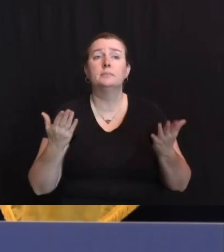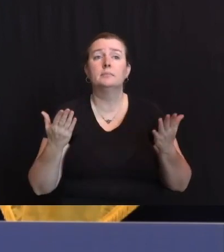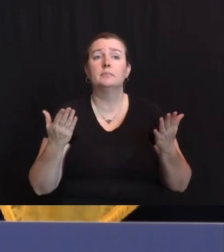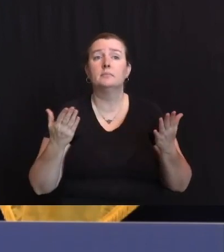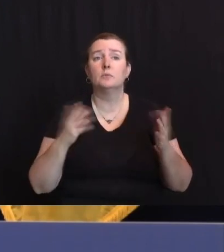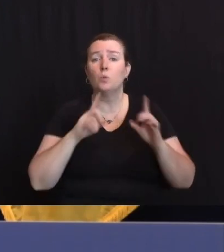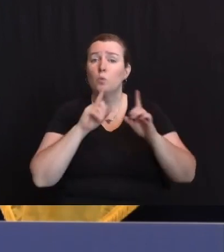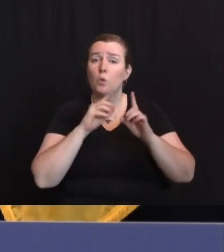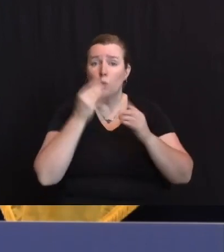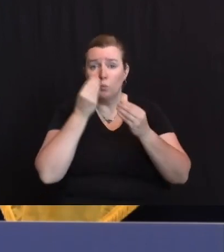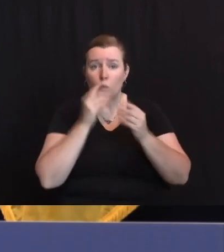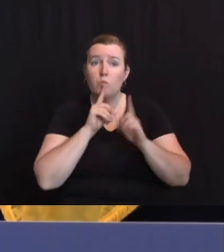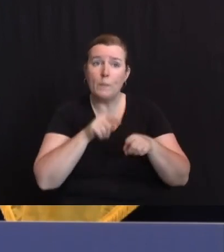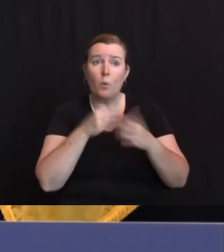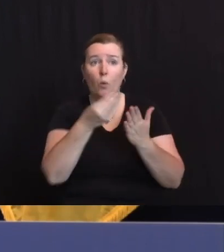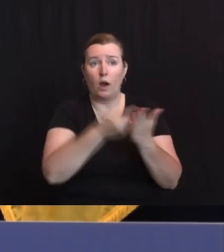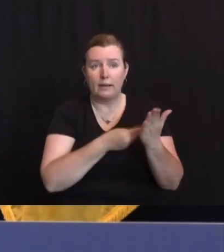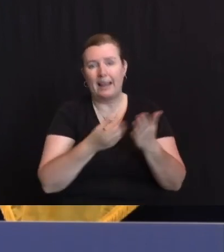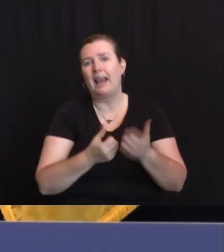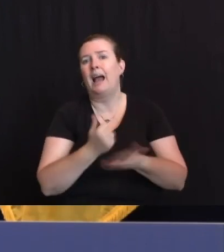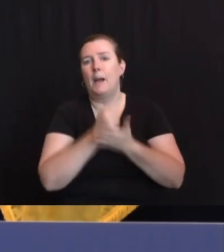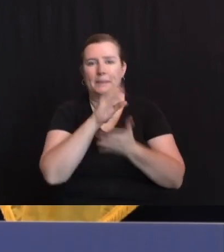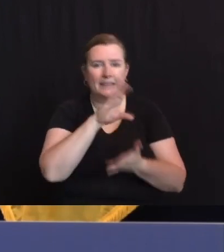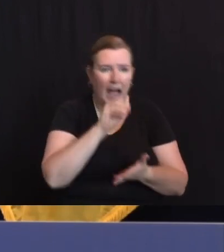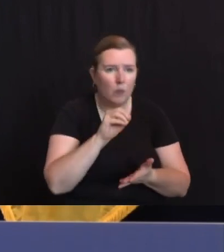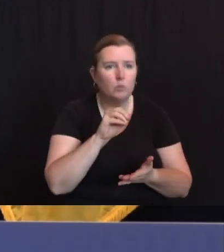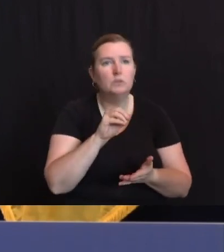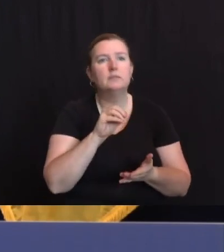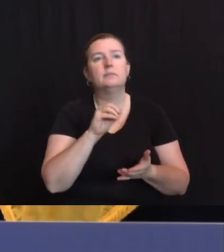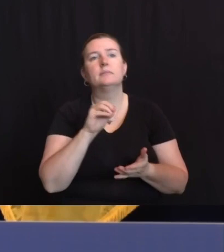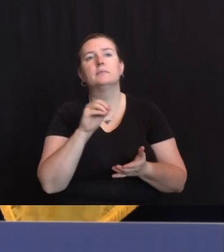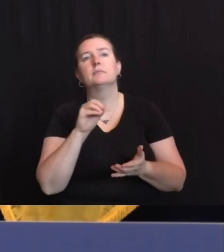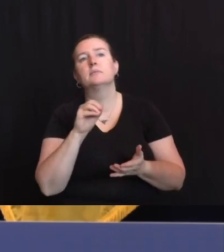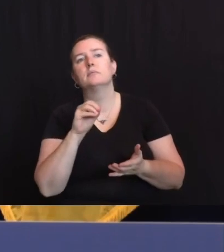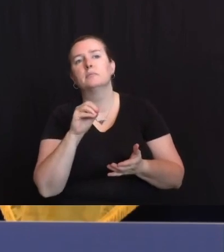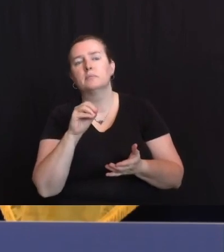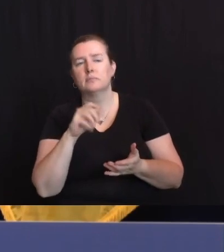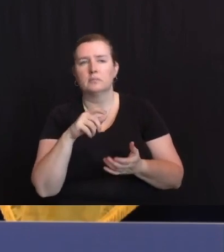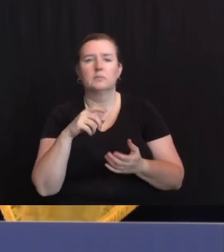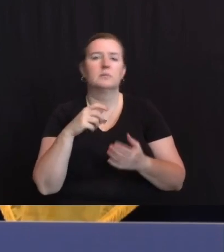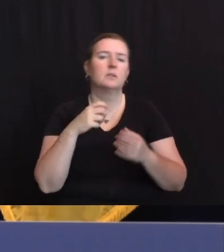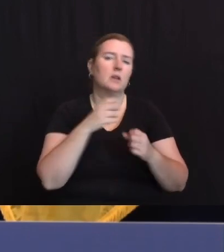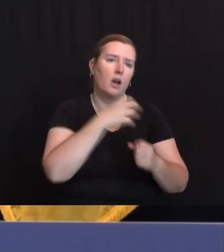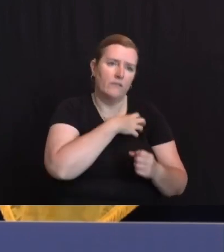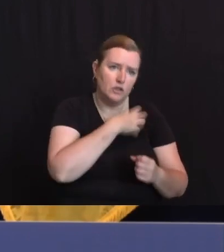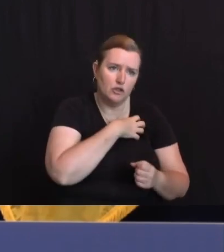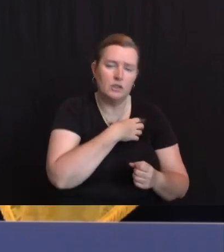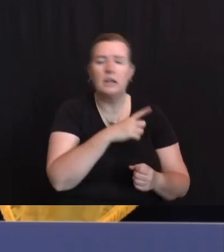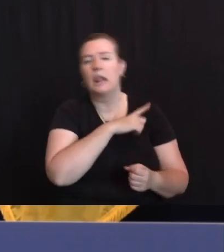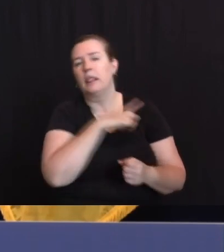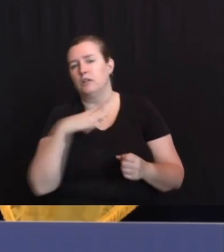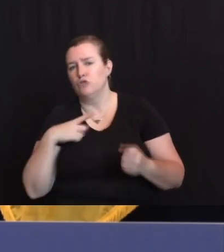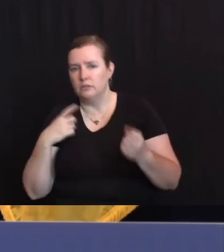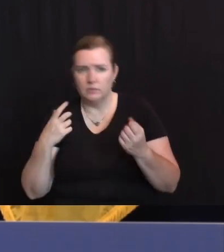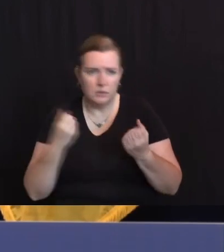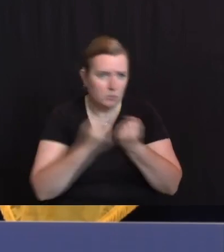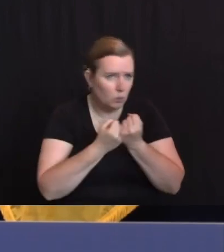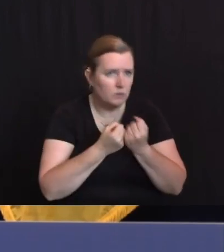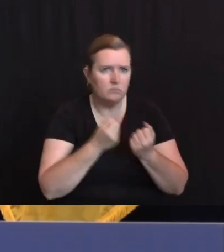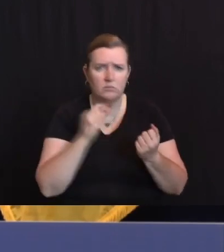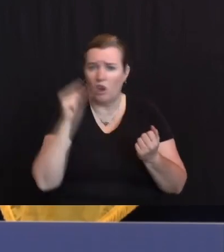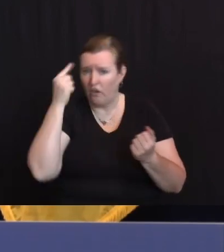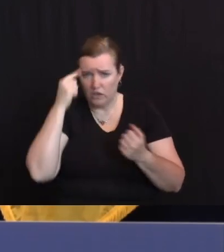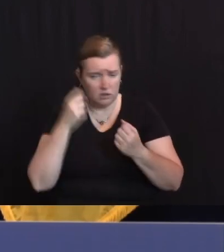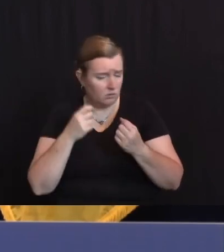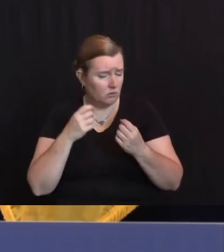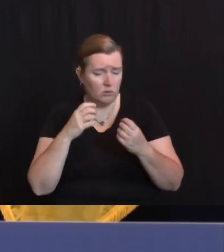county prosecutors, law enforcement, the commission itself, legislative, certainly our offices. Let